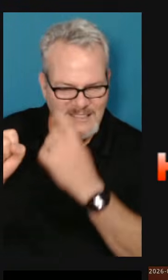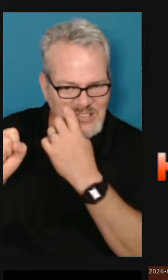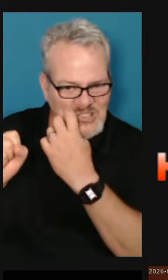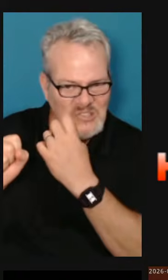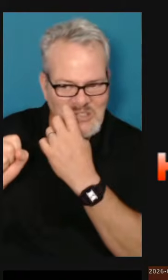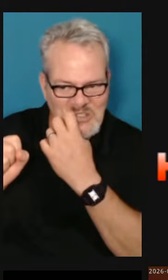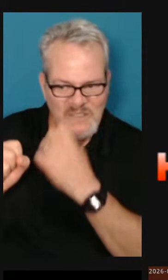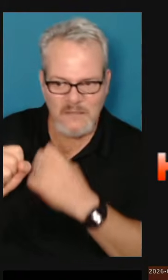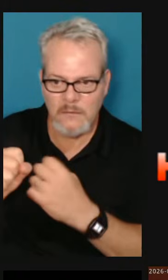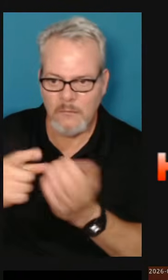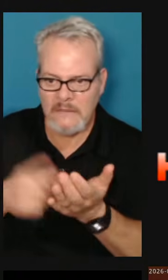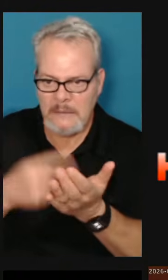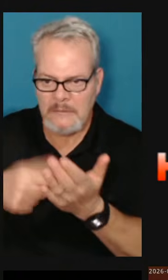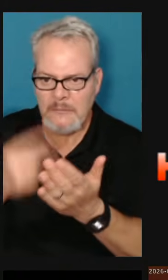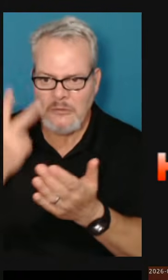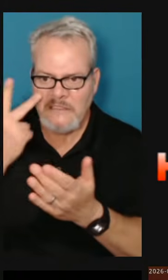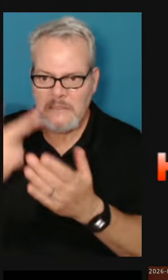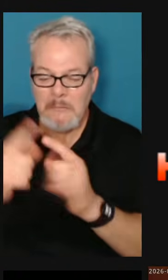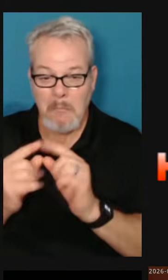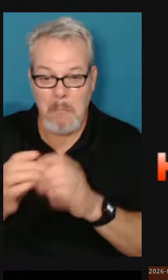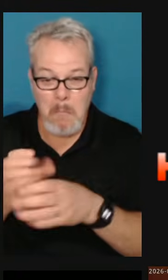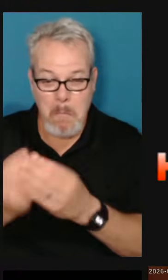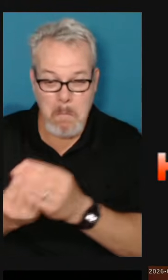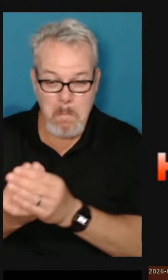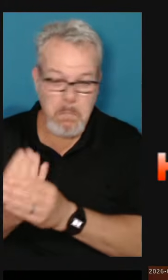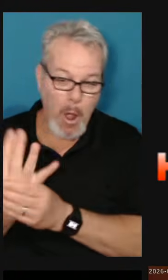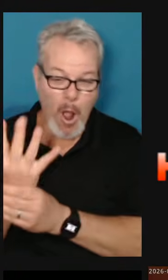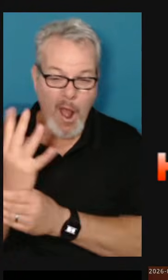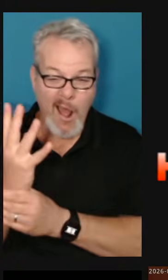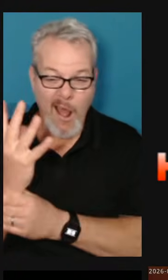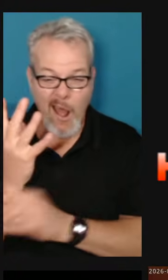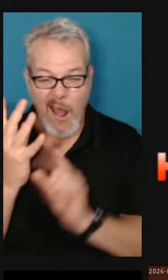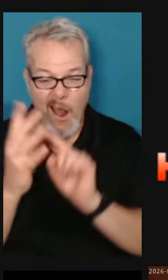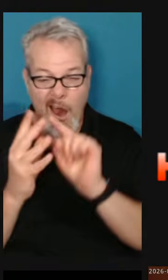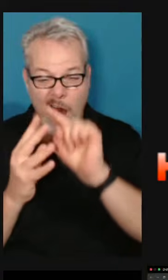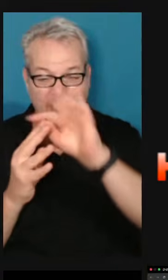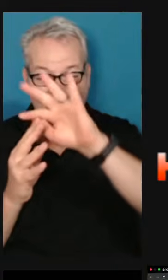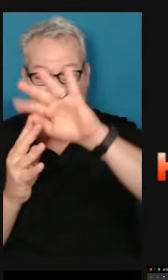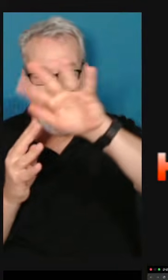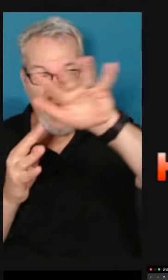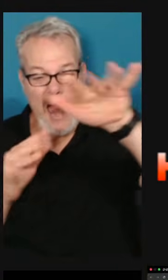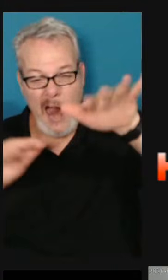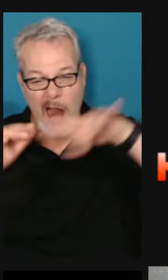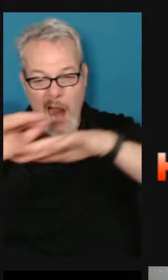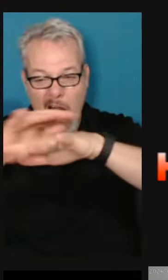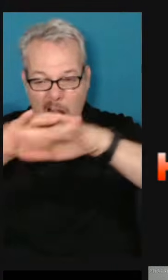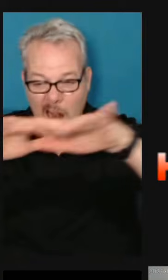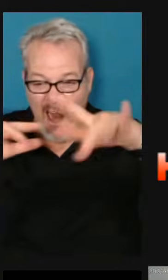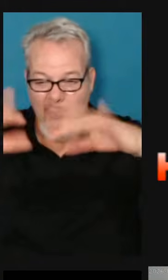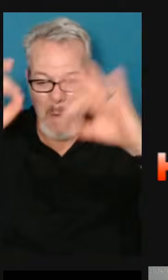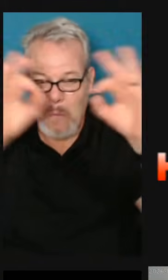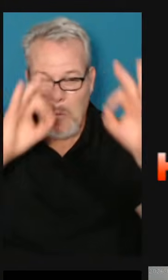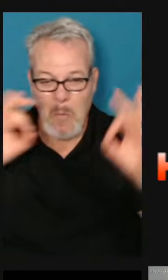here. Right? And if I put that line on there and I pull us back to this fountain peak,